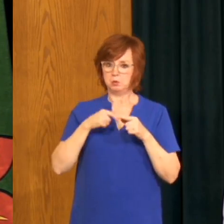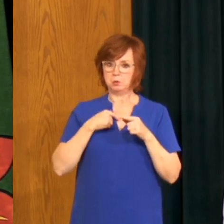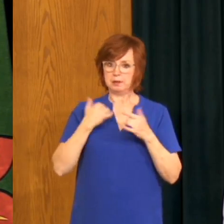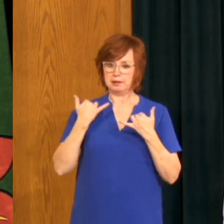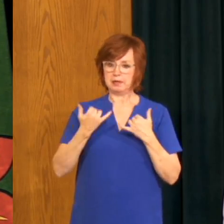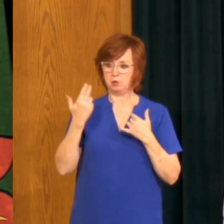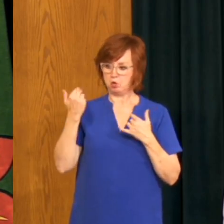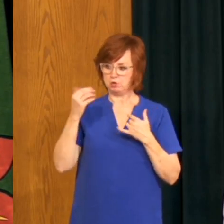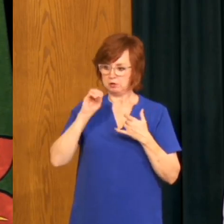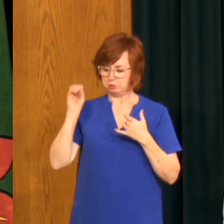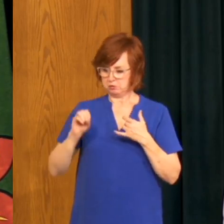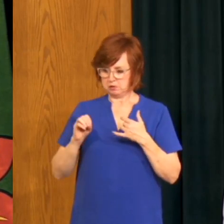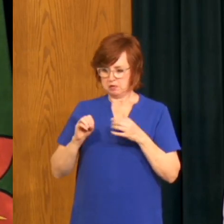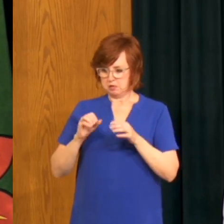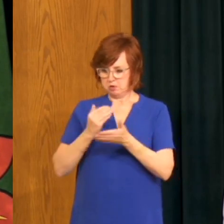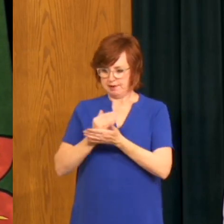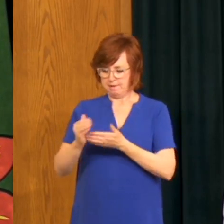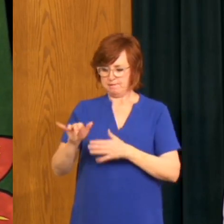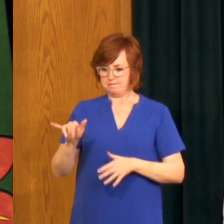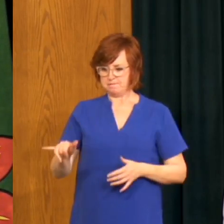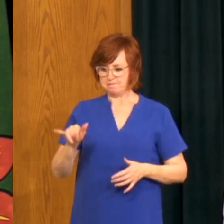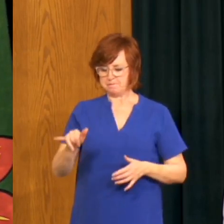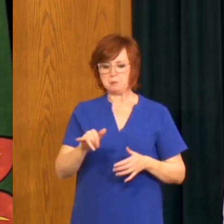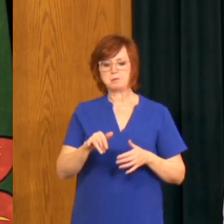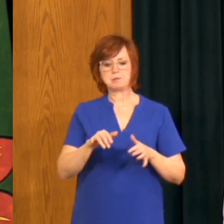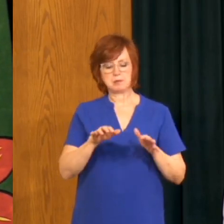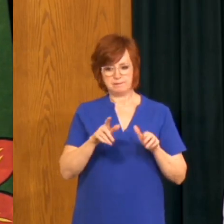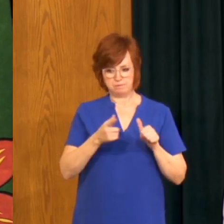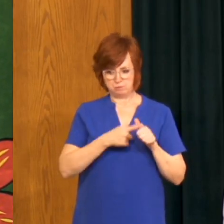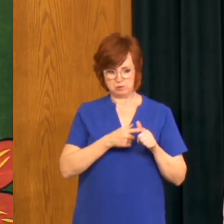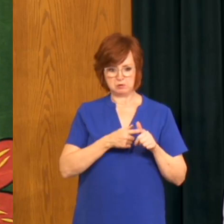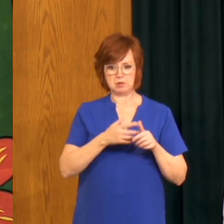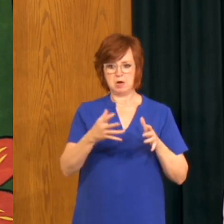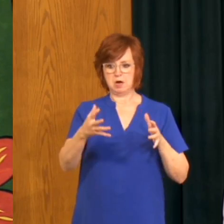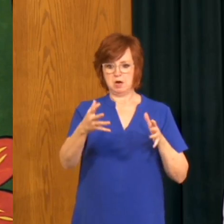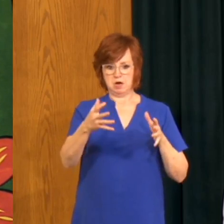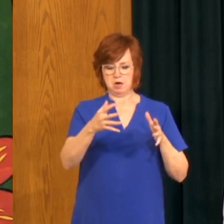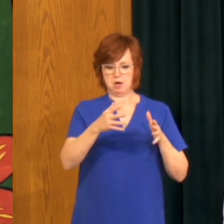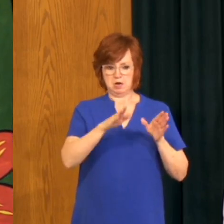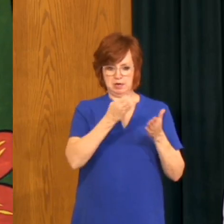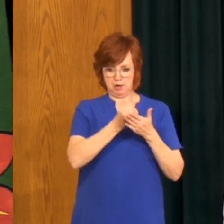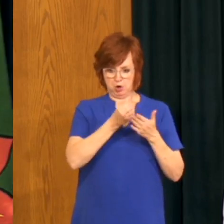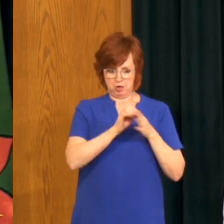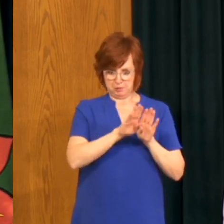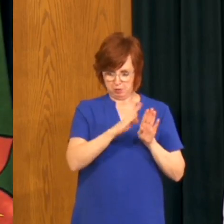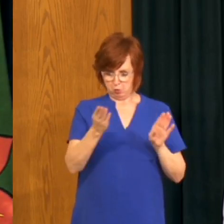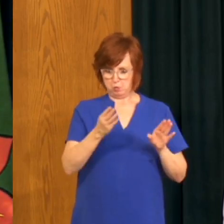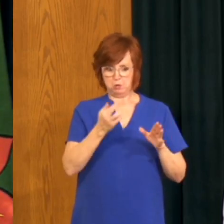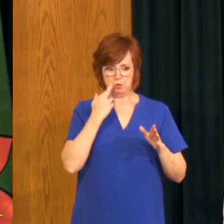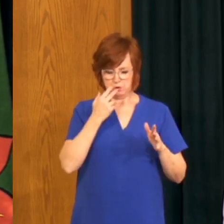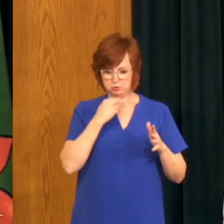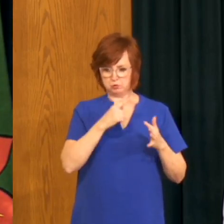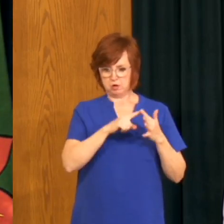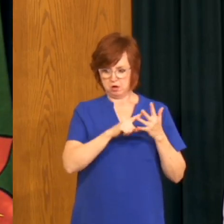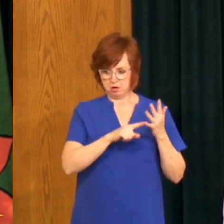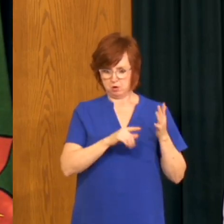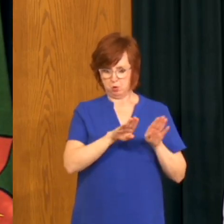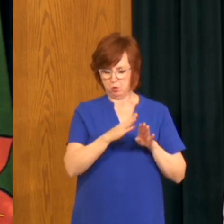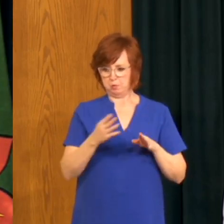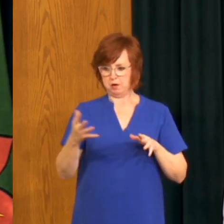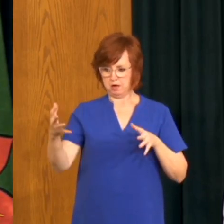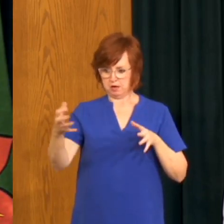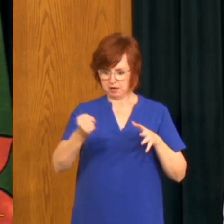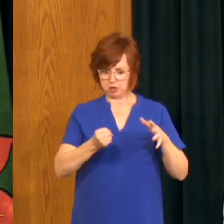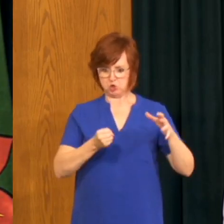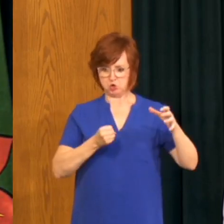is to open up the sectors of the economy that have been not allowed to open for a period of time.